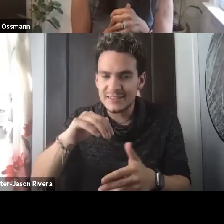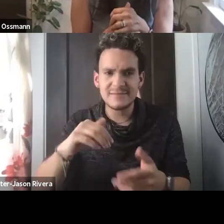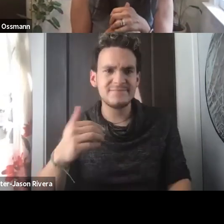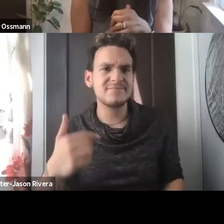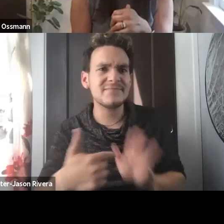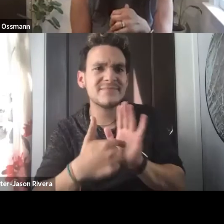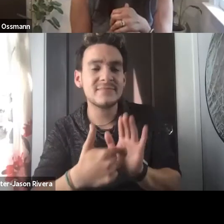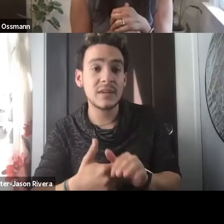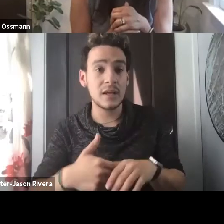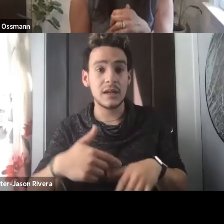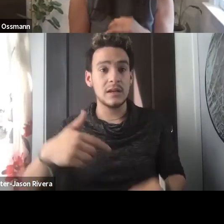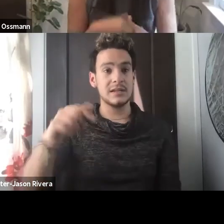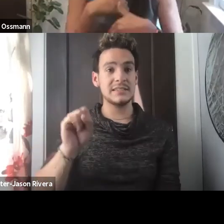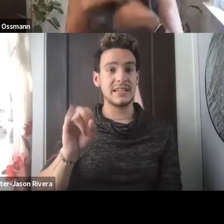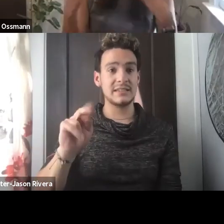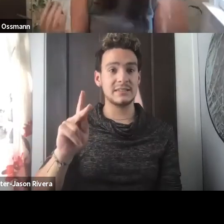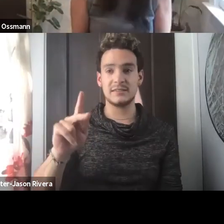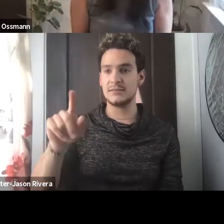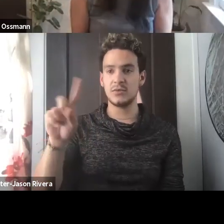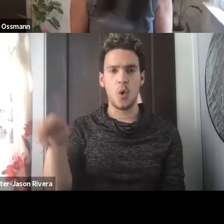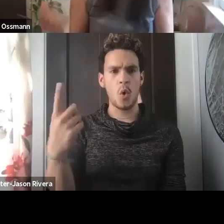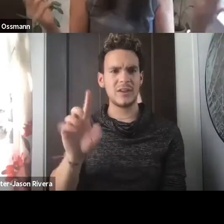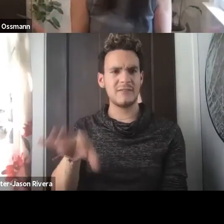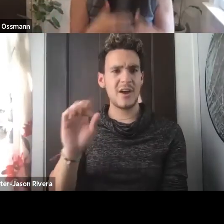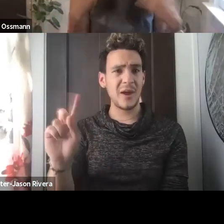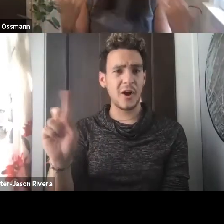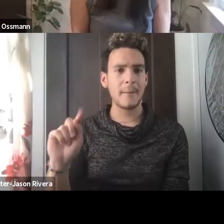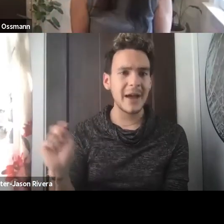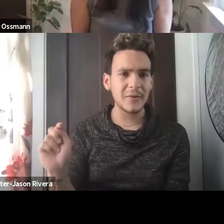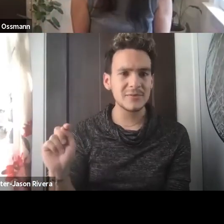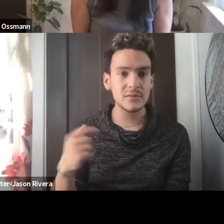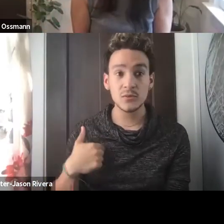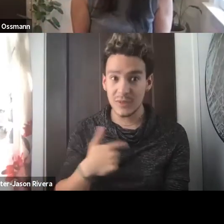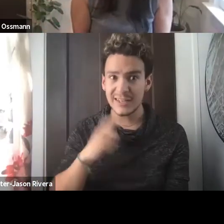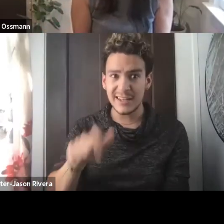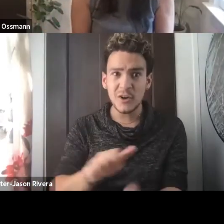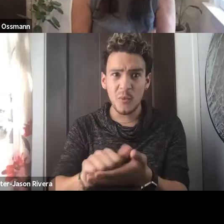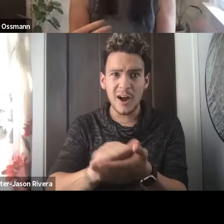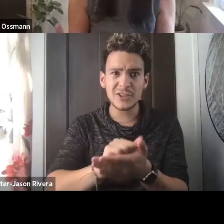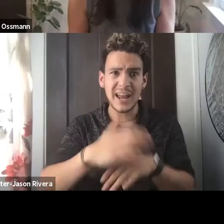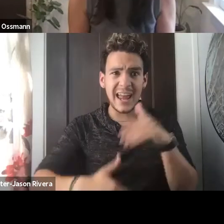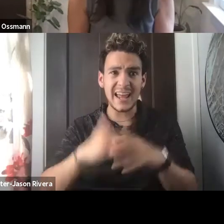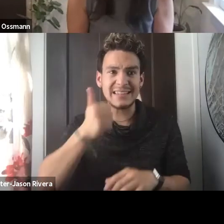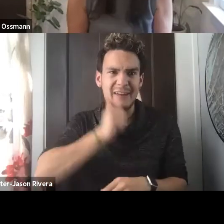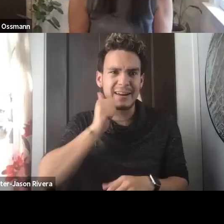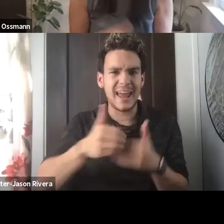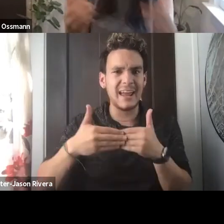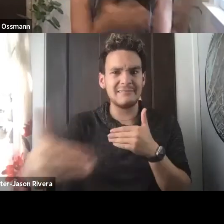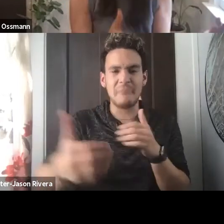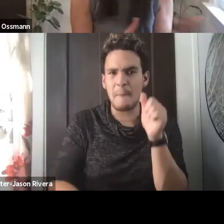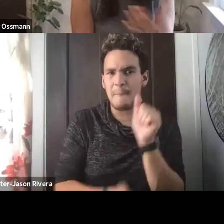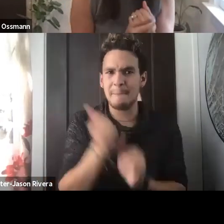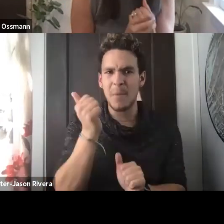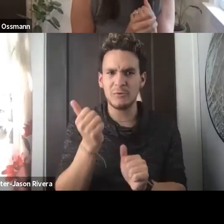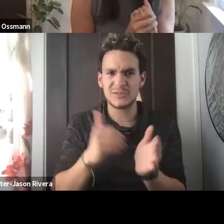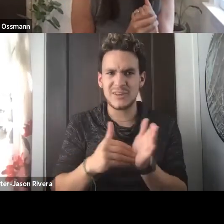sinks only found in bathrooms, right? We need to wash our hands in lots of places during our everyday work. And